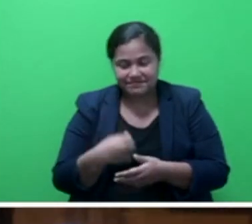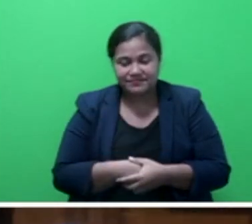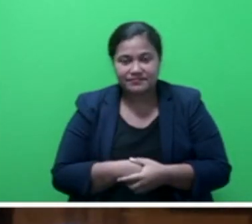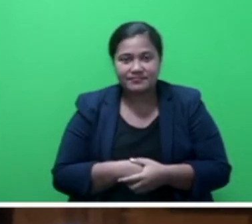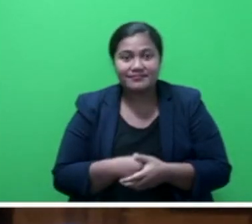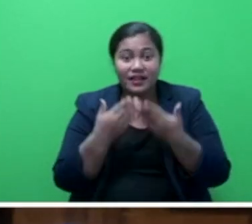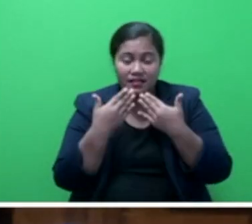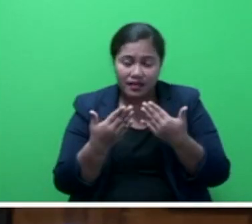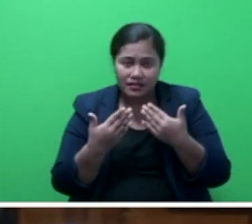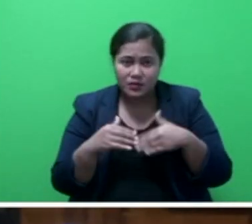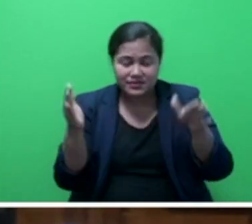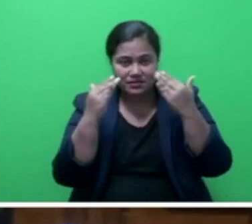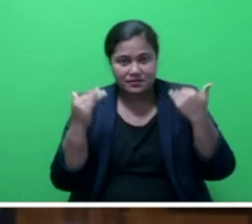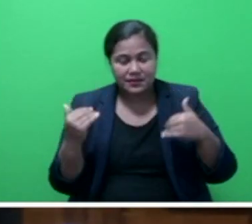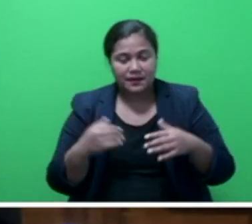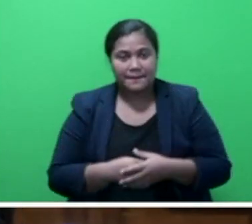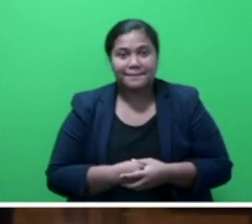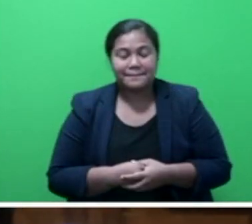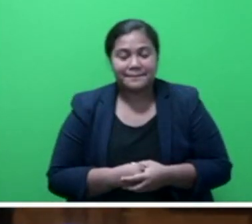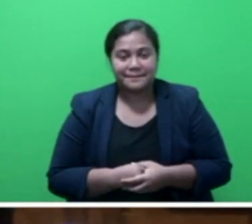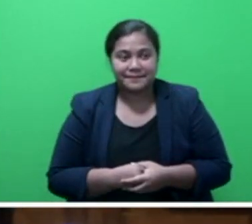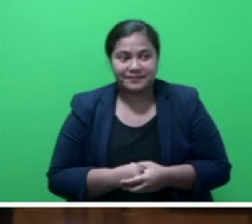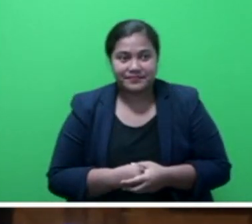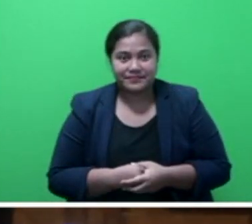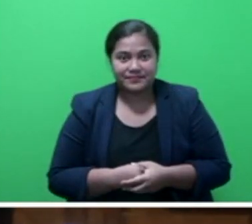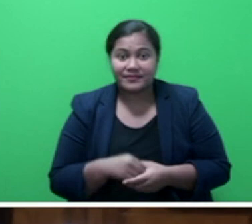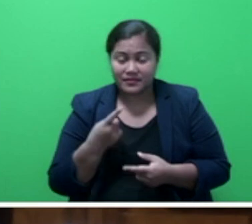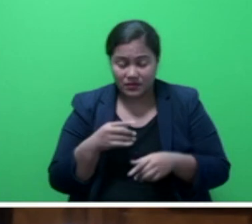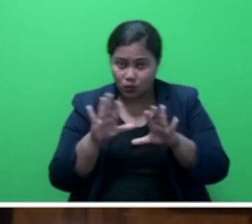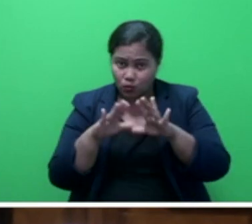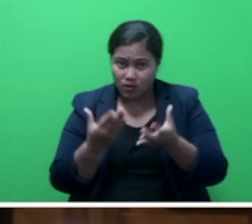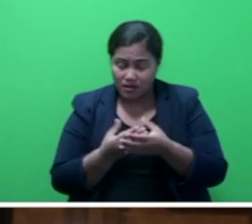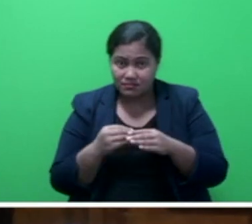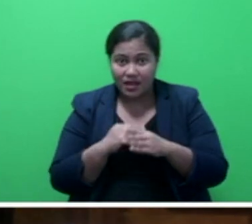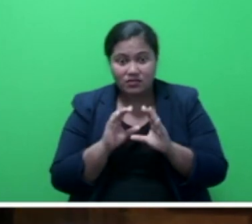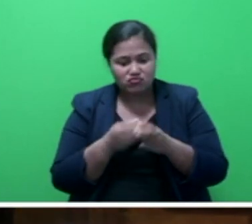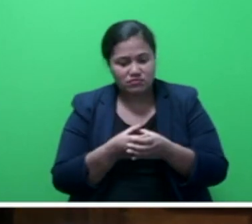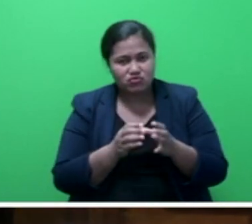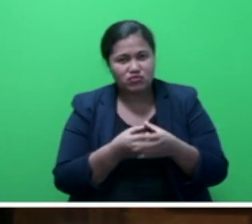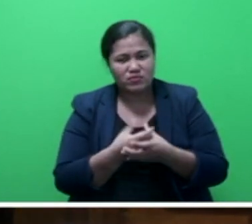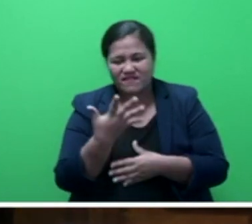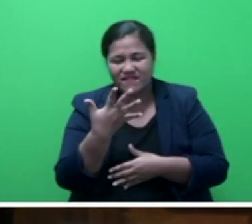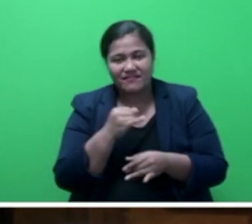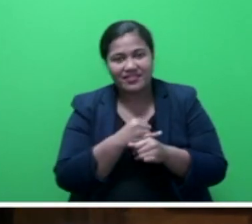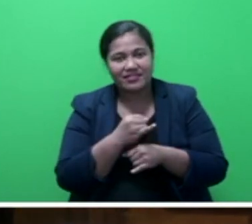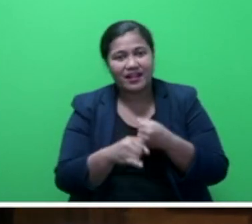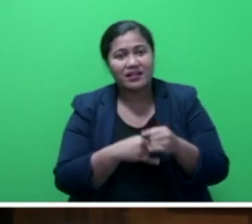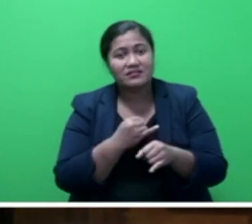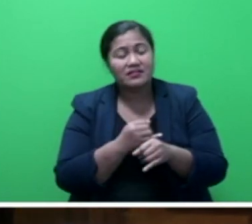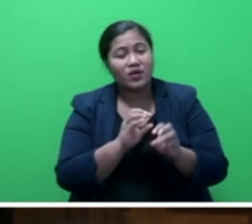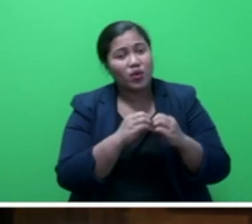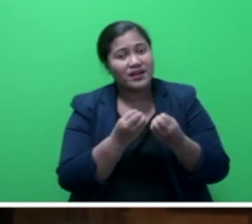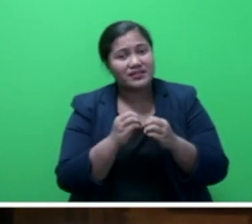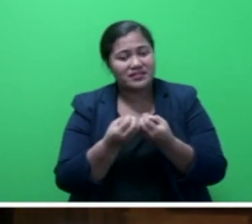Thank you, Mr. Speaker, sir. Mr. Speaker, sir, the World Bank Group is actually a group of 5 international organizations, namely